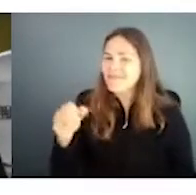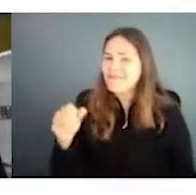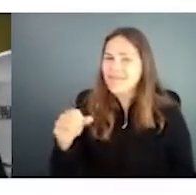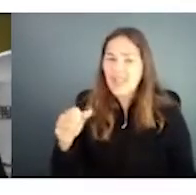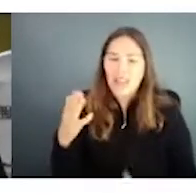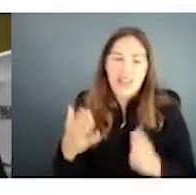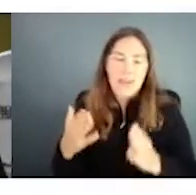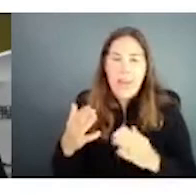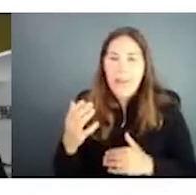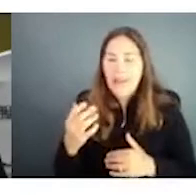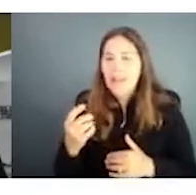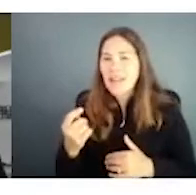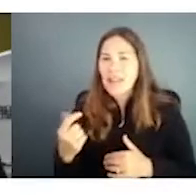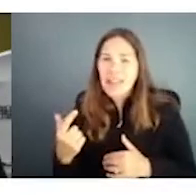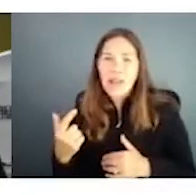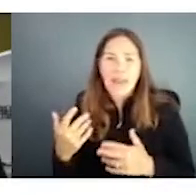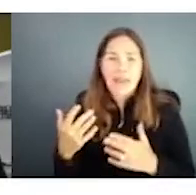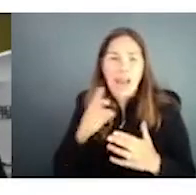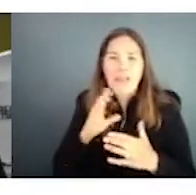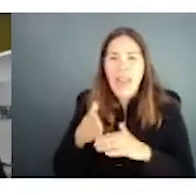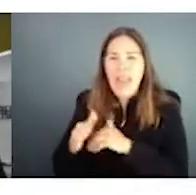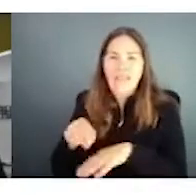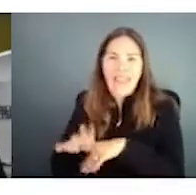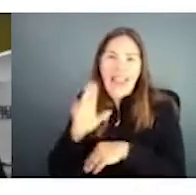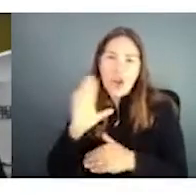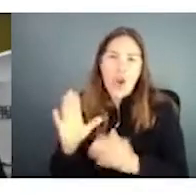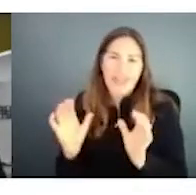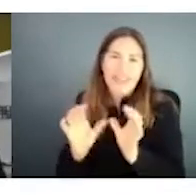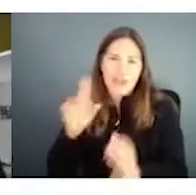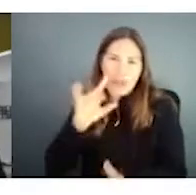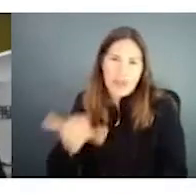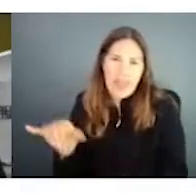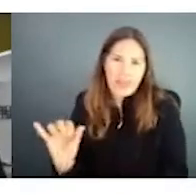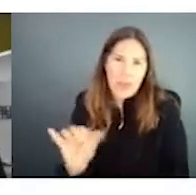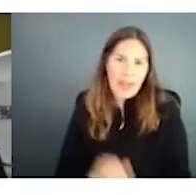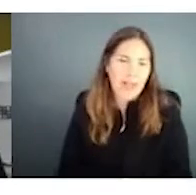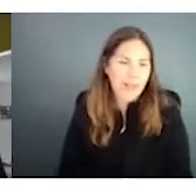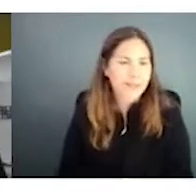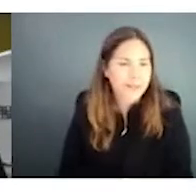maybe a little unit in After Effects, because I know there's a credential for that as well.